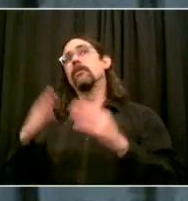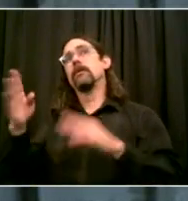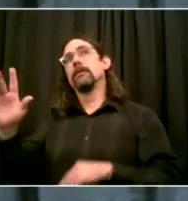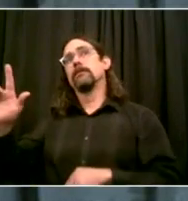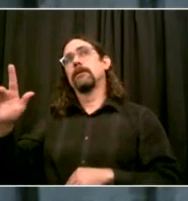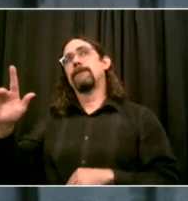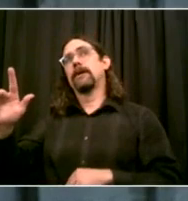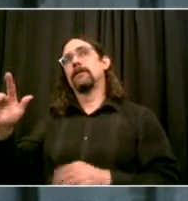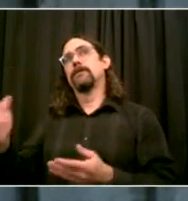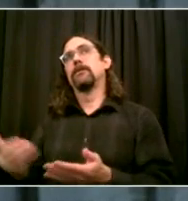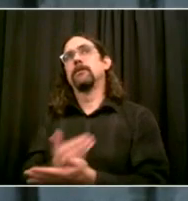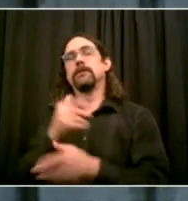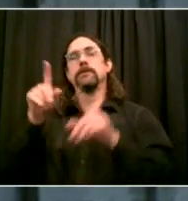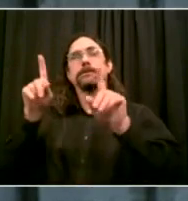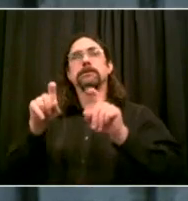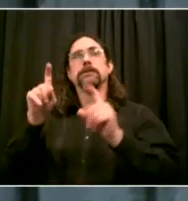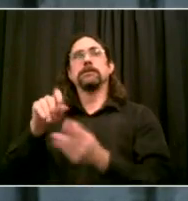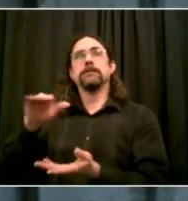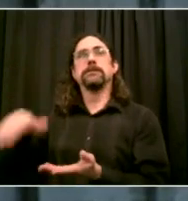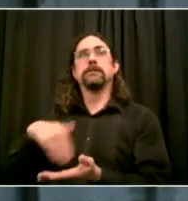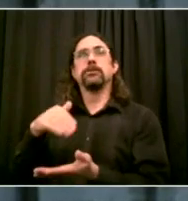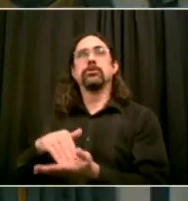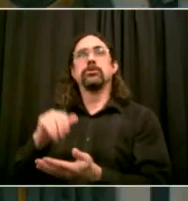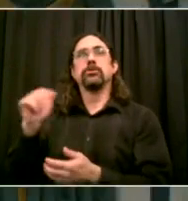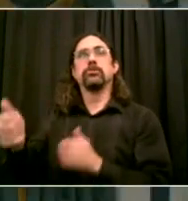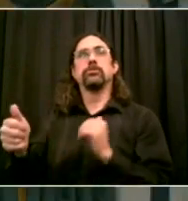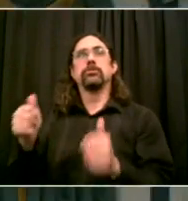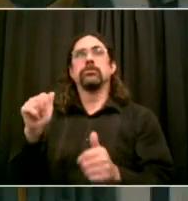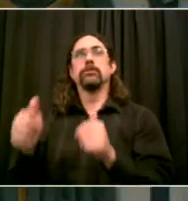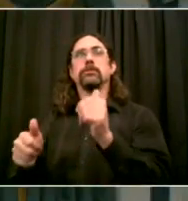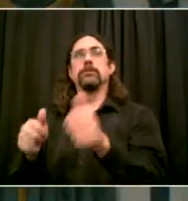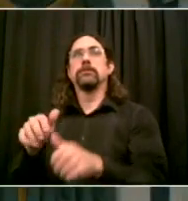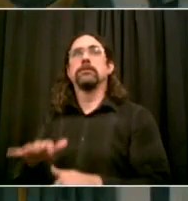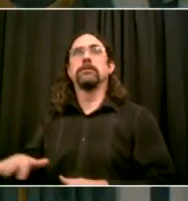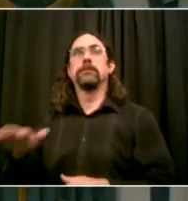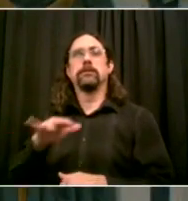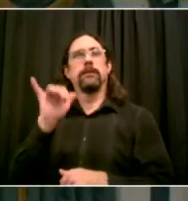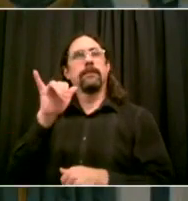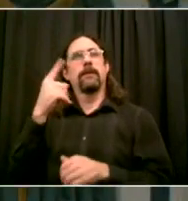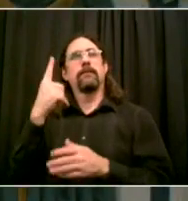how we're going to drive down the virus, is by bringing testing to people. Go ahead, Yoav.